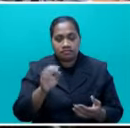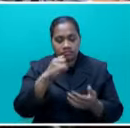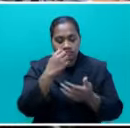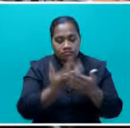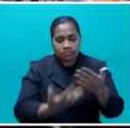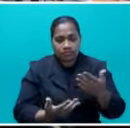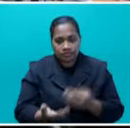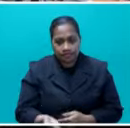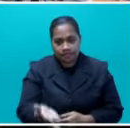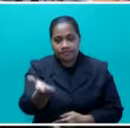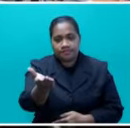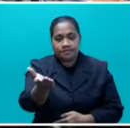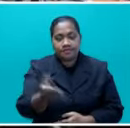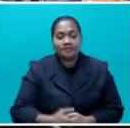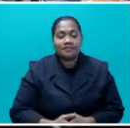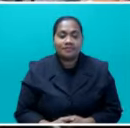You have the floor, sir.